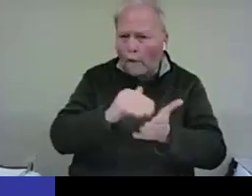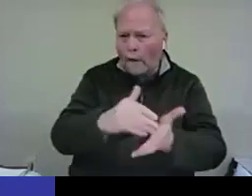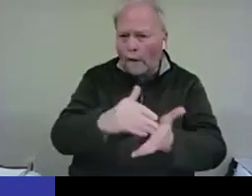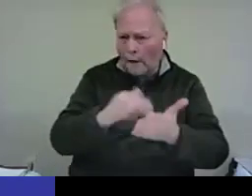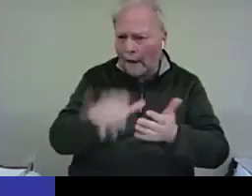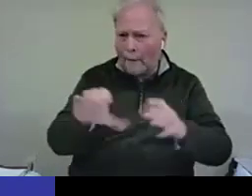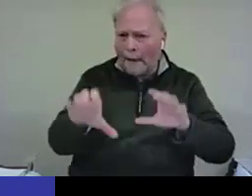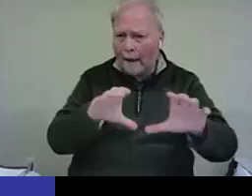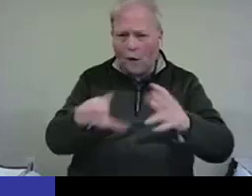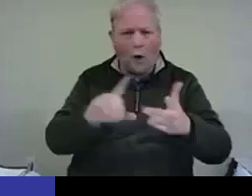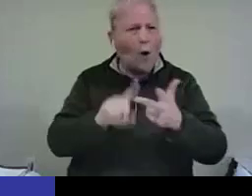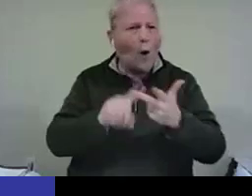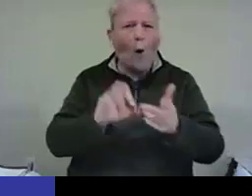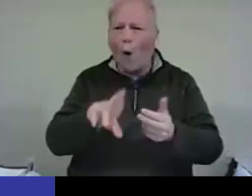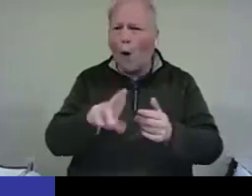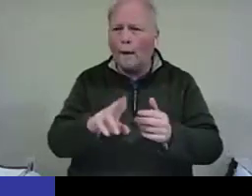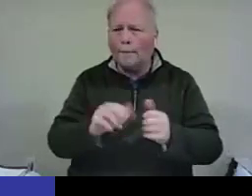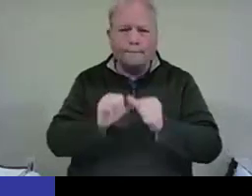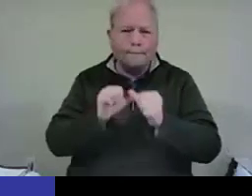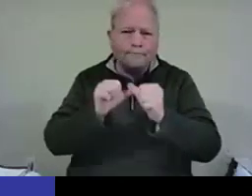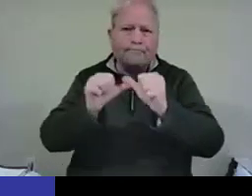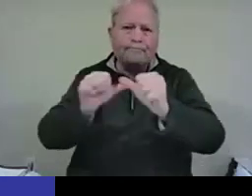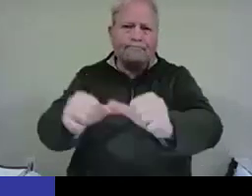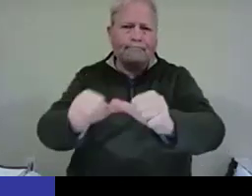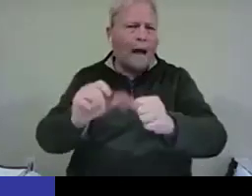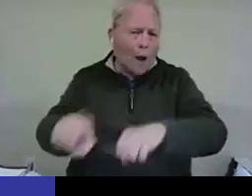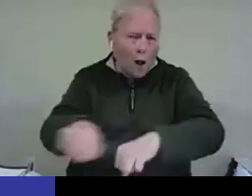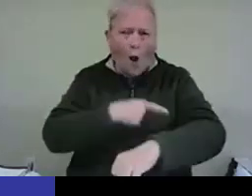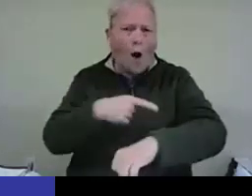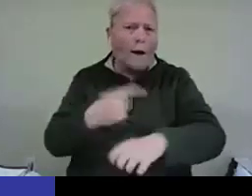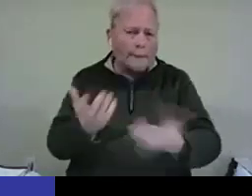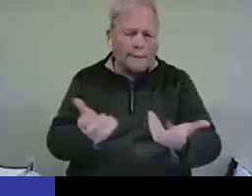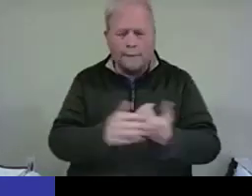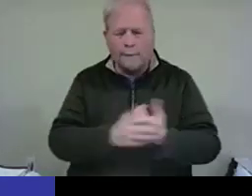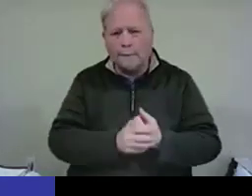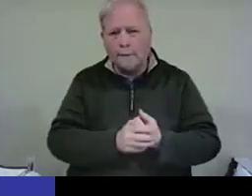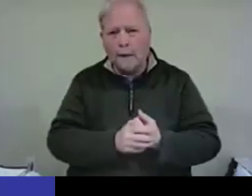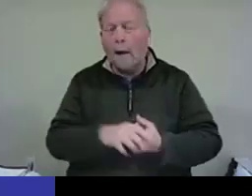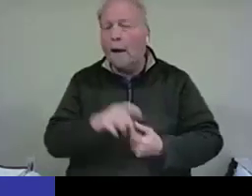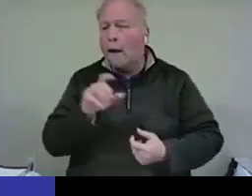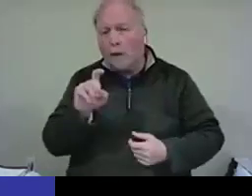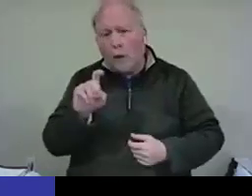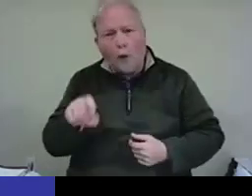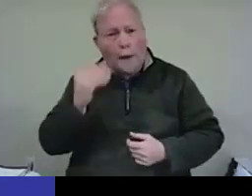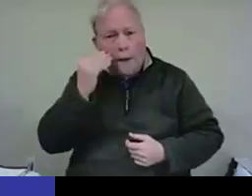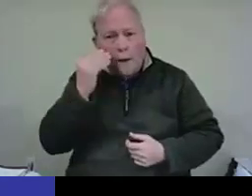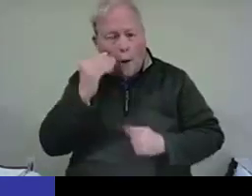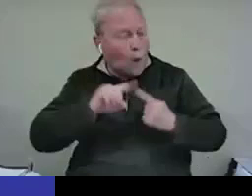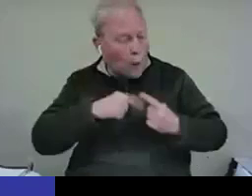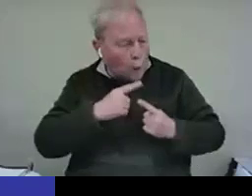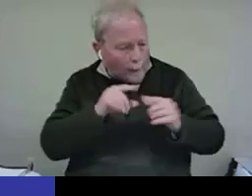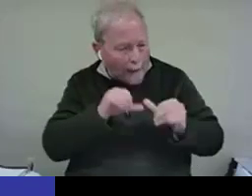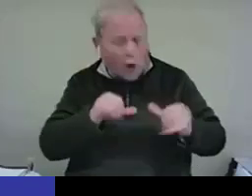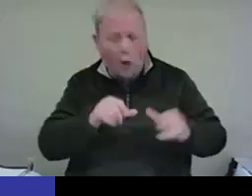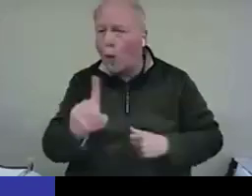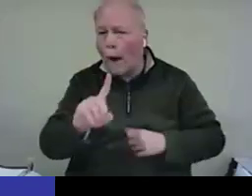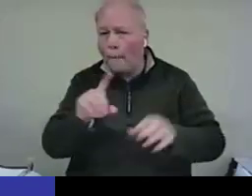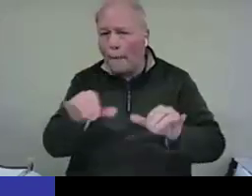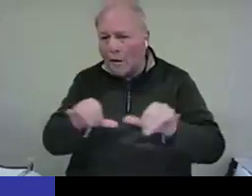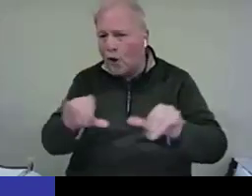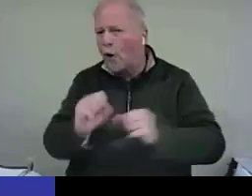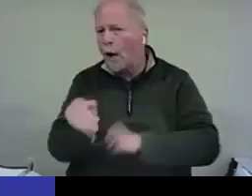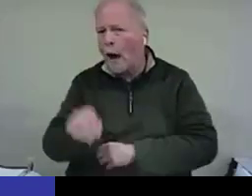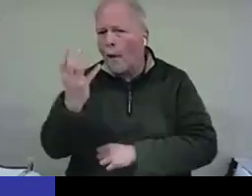long a behavior lasts. You need to know when, where, and how much you need to measure. So you want to do observations across